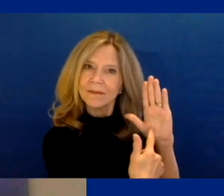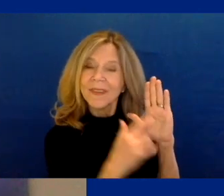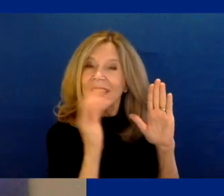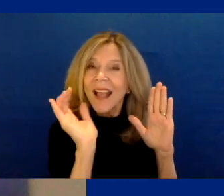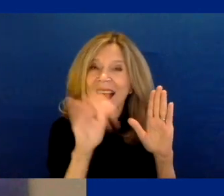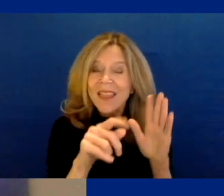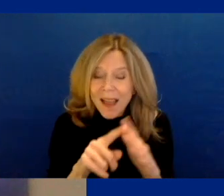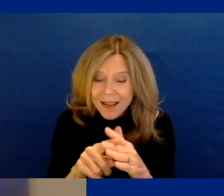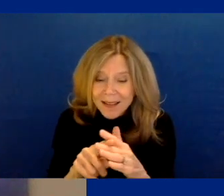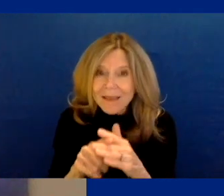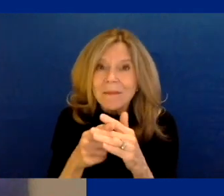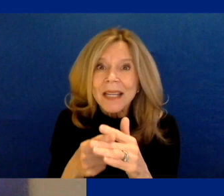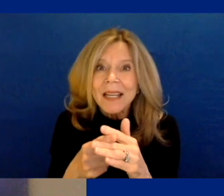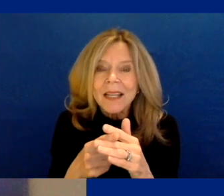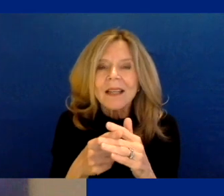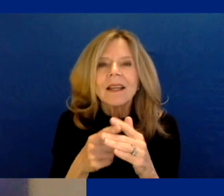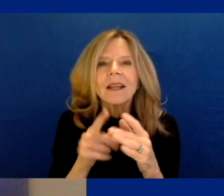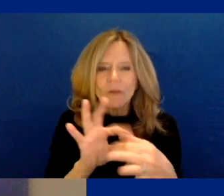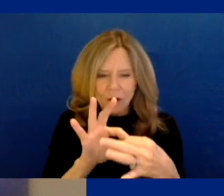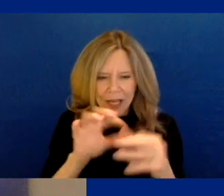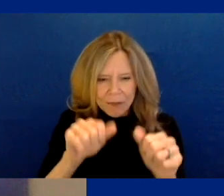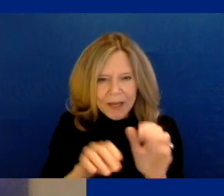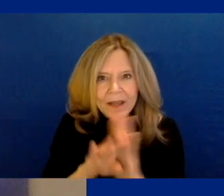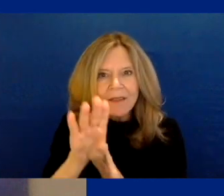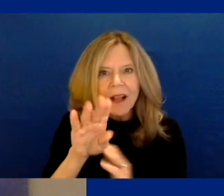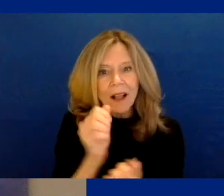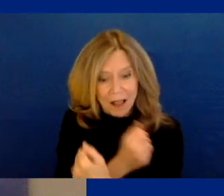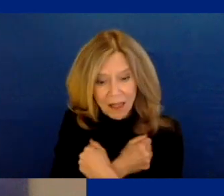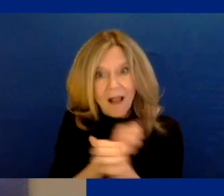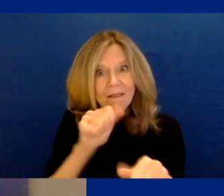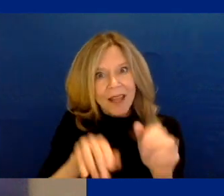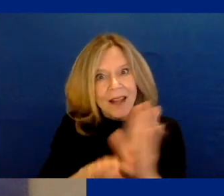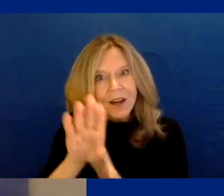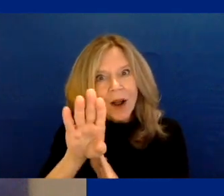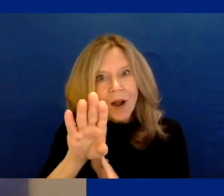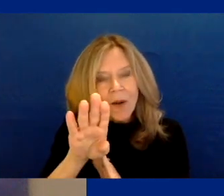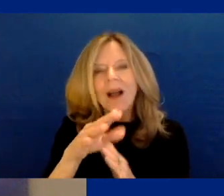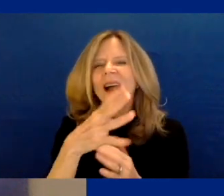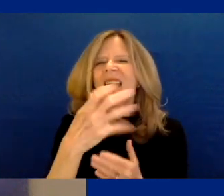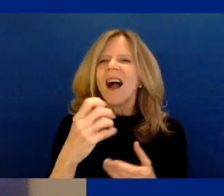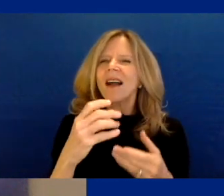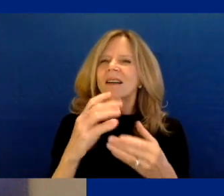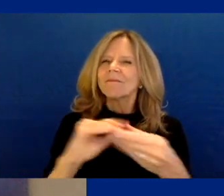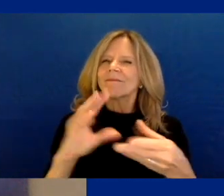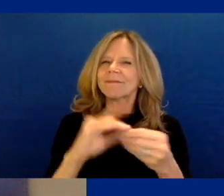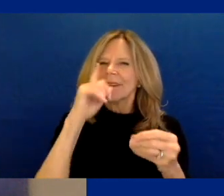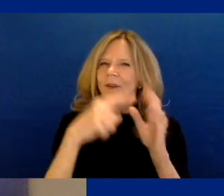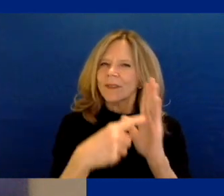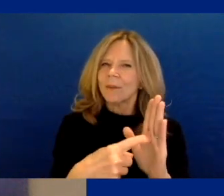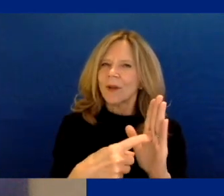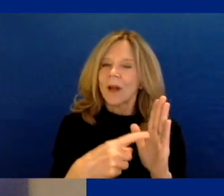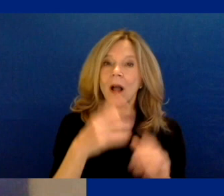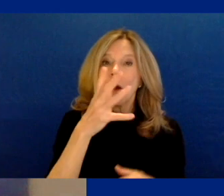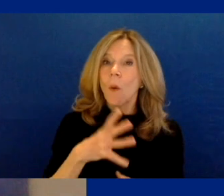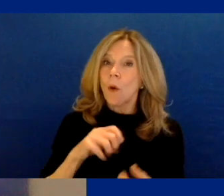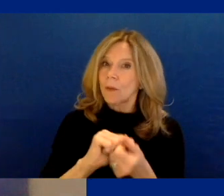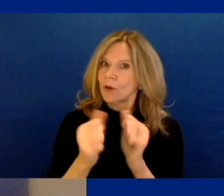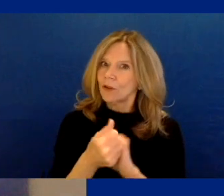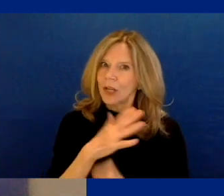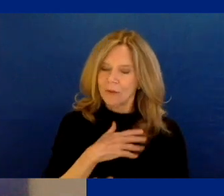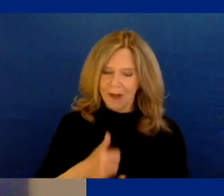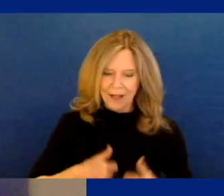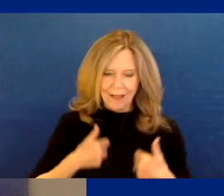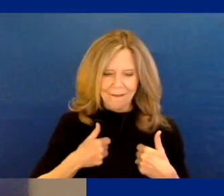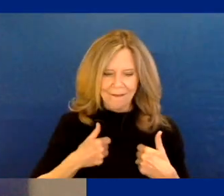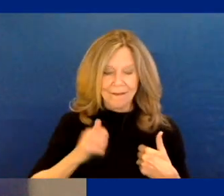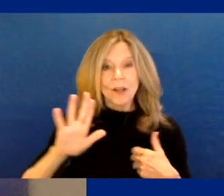a small opening that relationships and love emerge. And with that, I want to tell you the story of a woman who has changed my life.